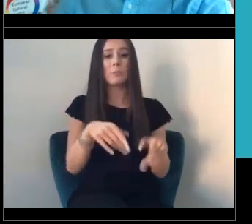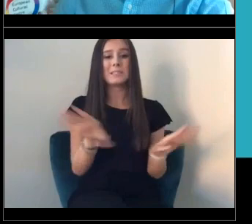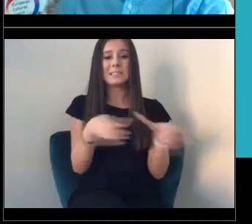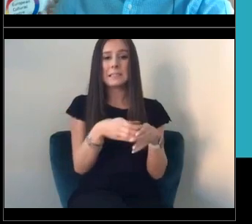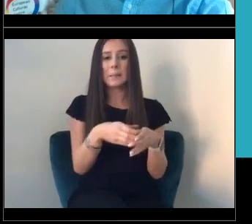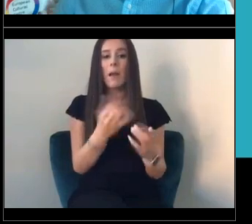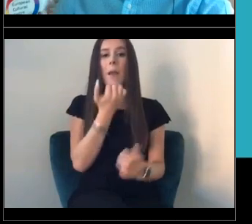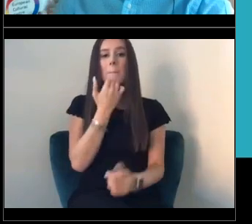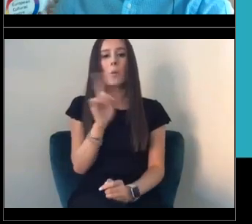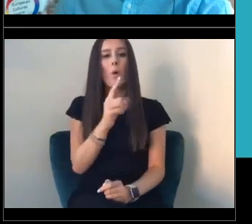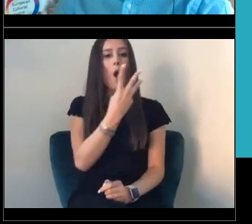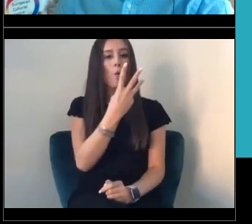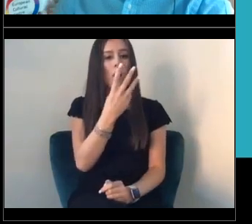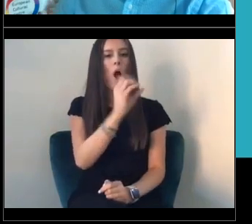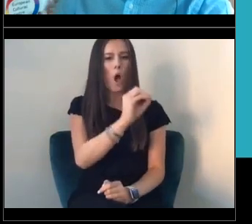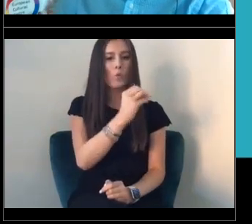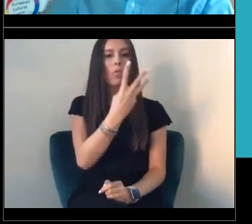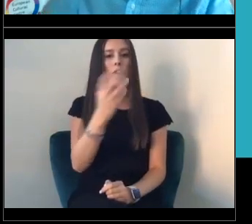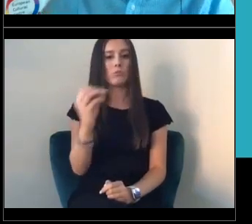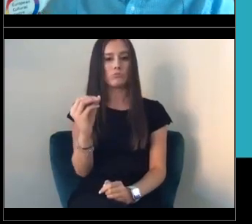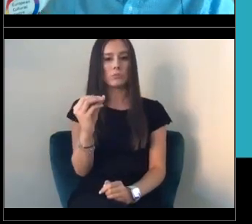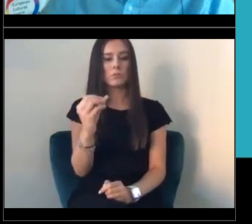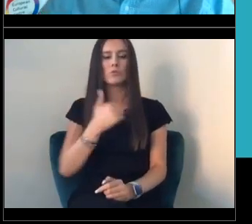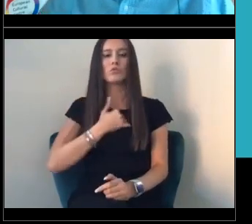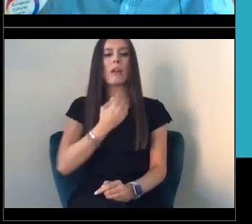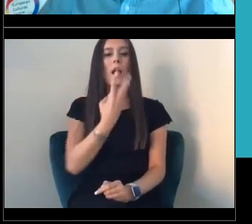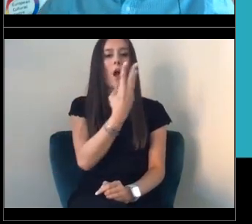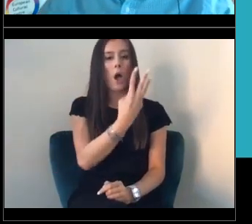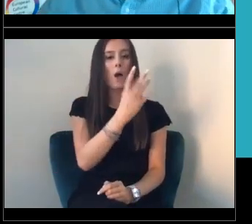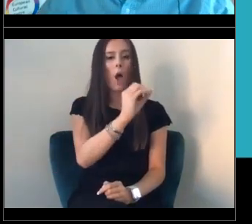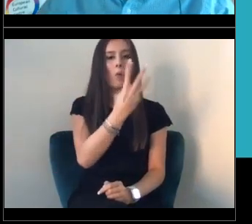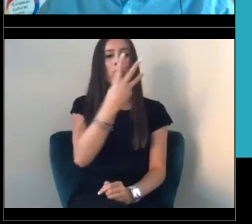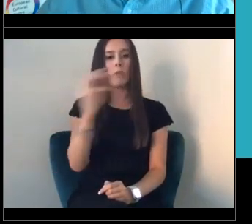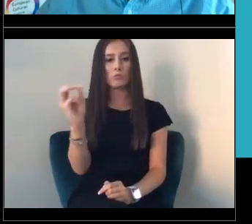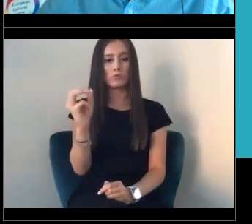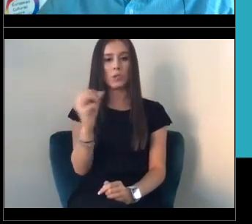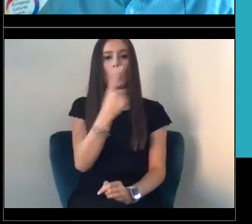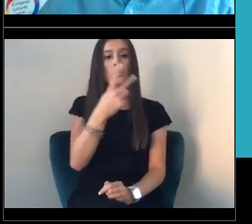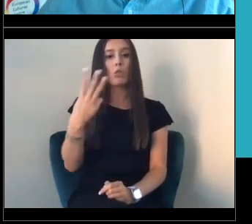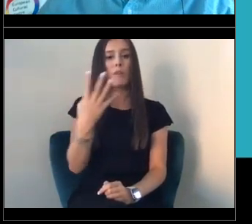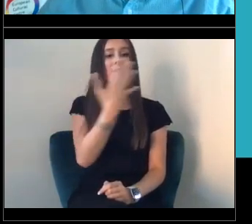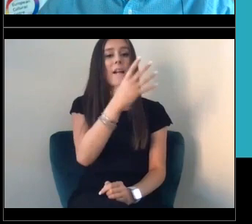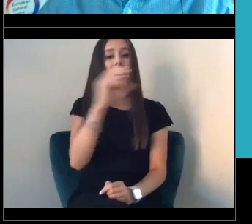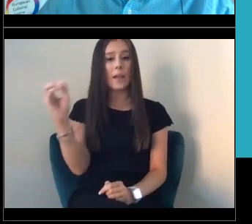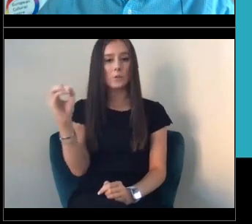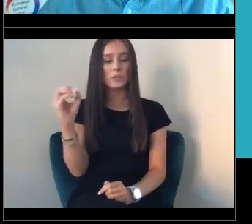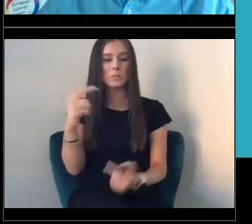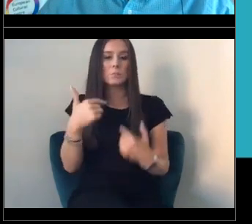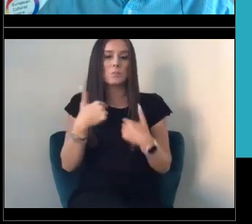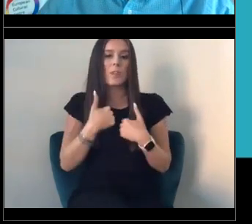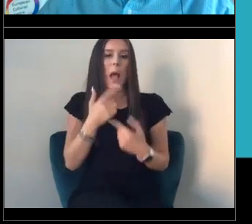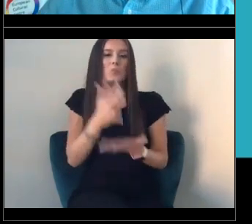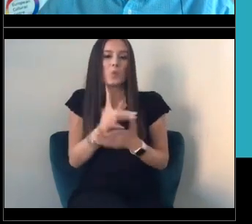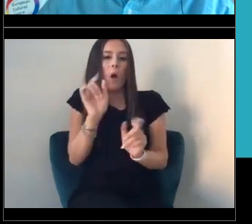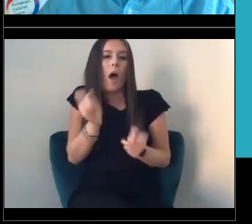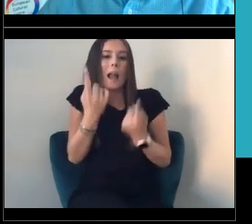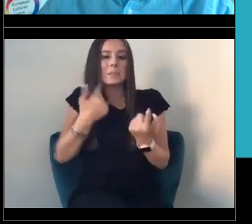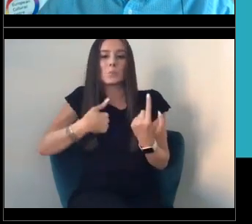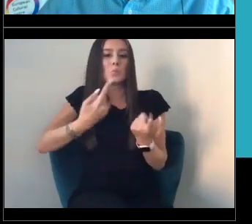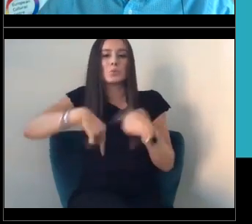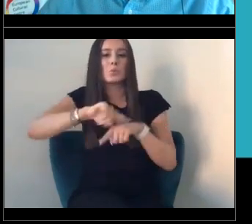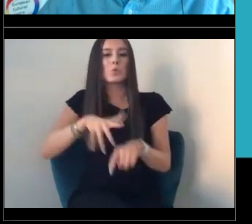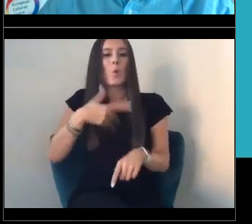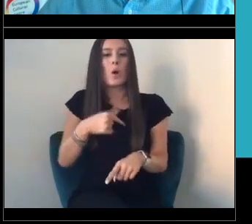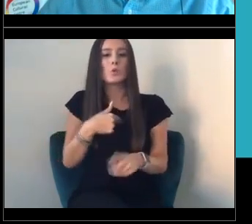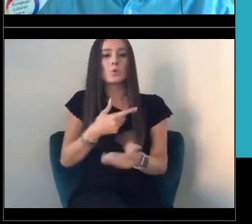0300 123 3000. I'm sure you'd understand that we don't want to discuss individual landowners and property owners'